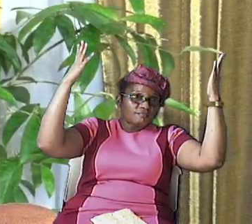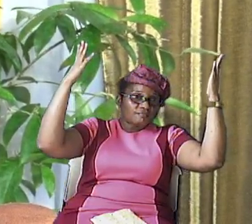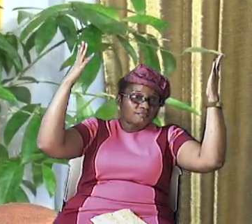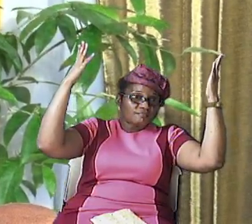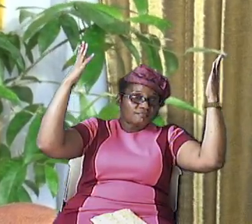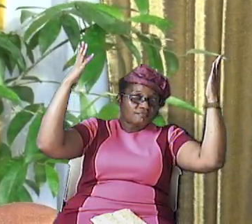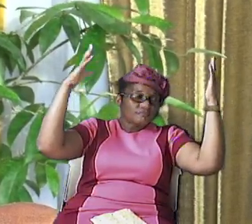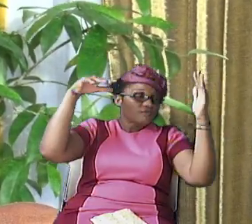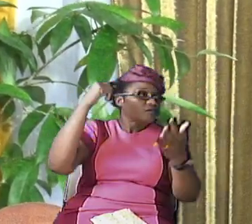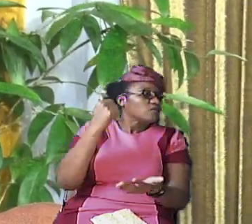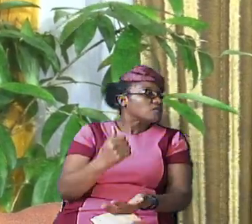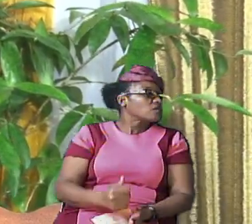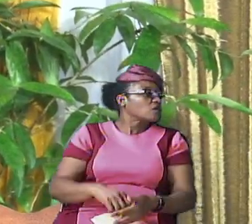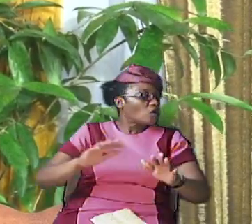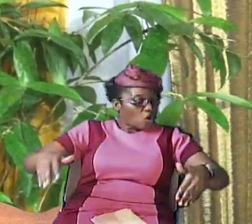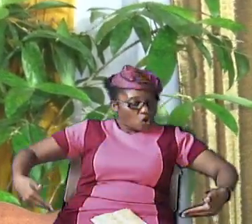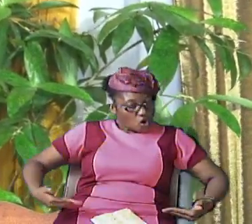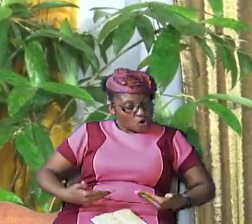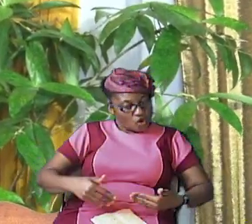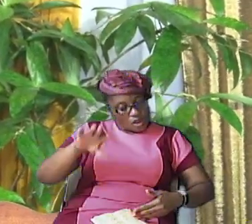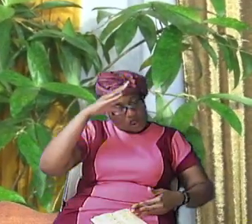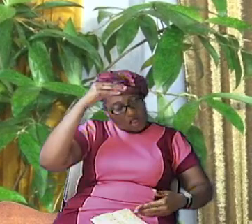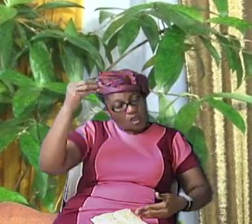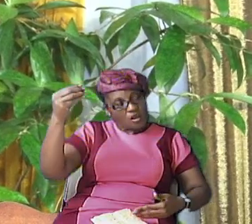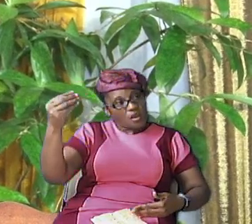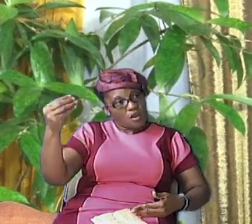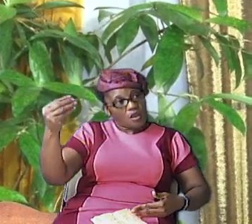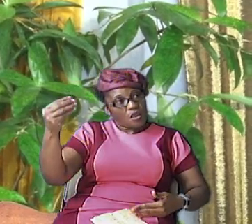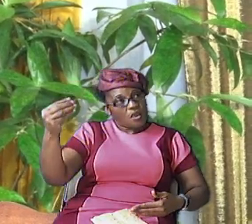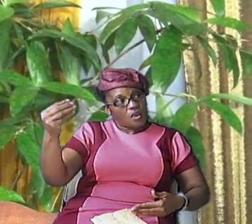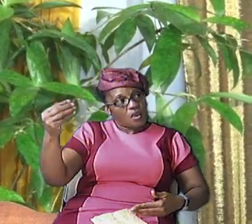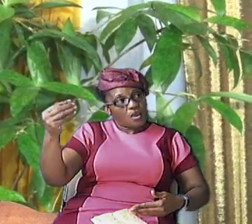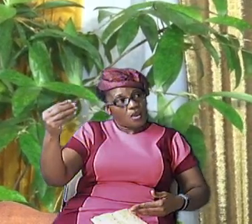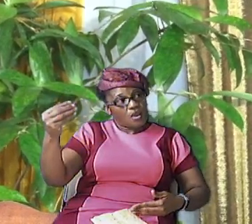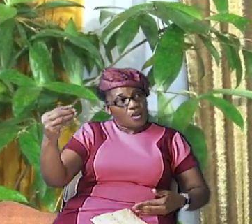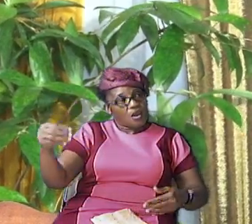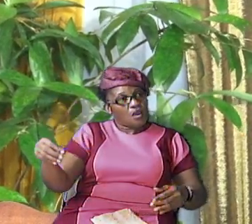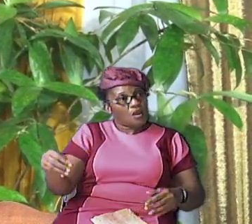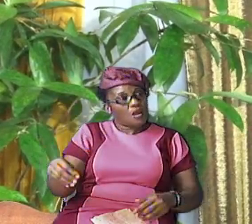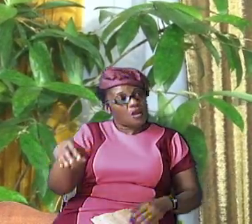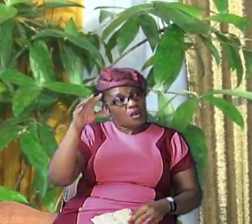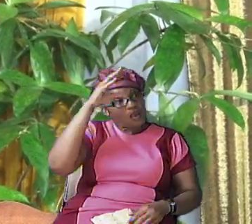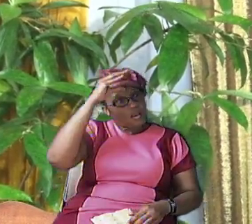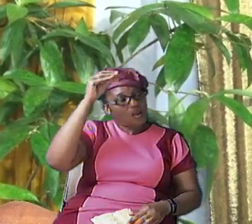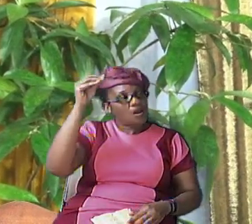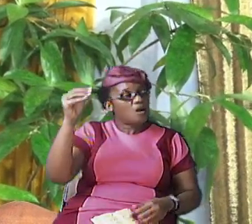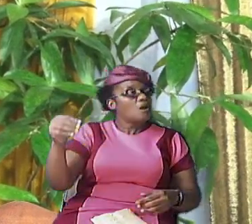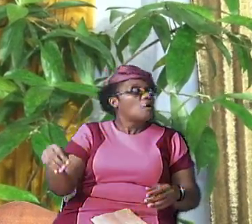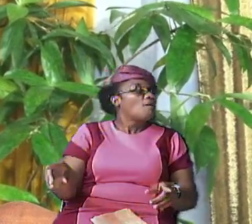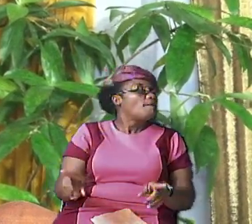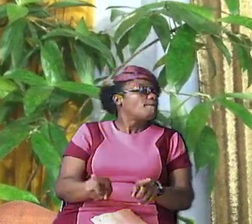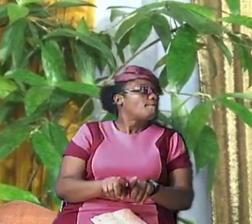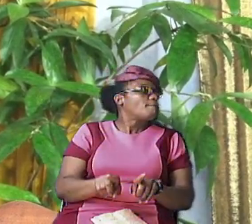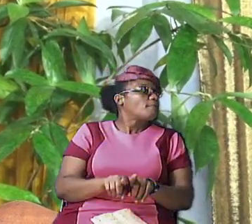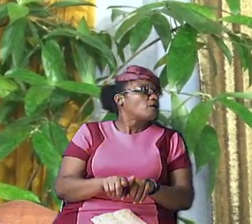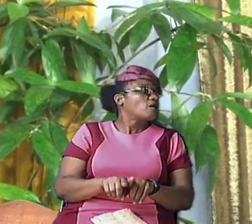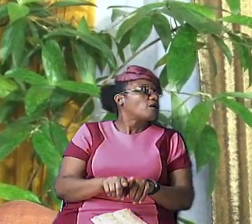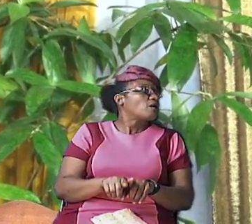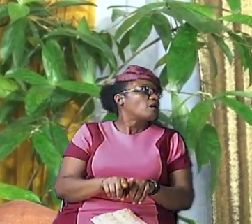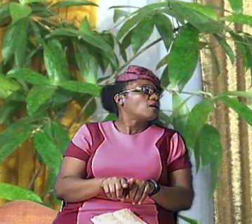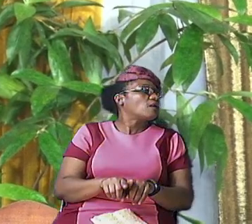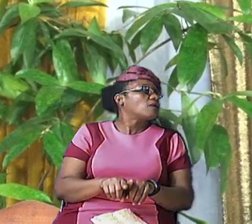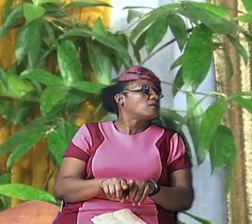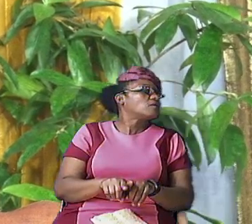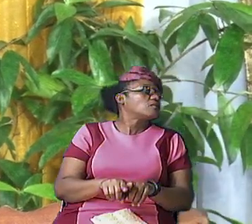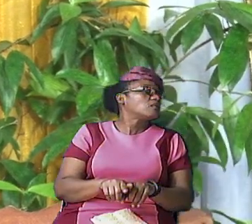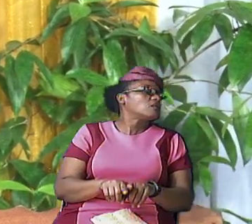amen, amen. I greet you, brother. Amen, Ozzy. I know I'm looking good and I'm saying, but that's brother Ozzy Martin there.